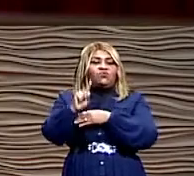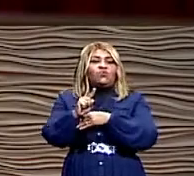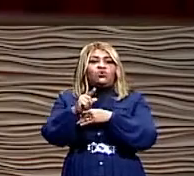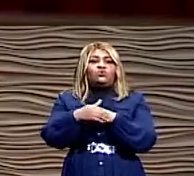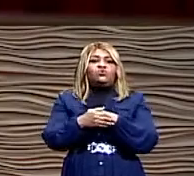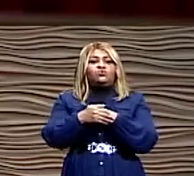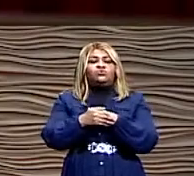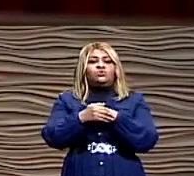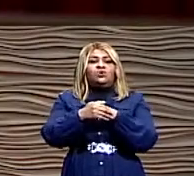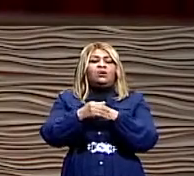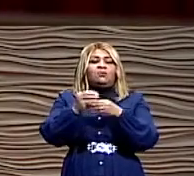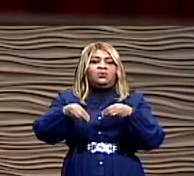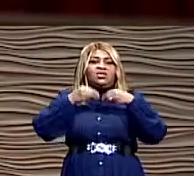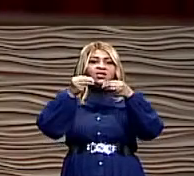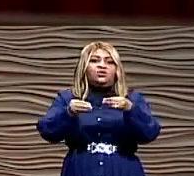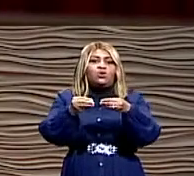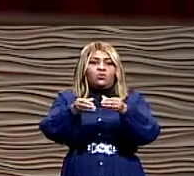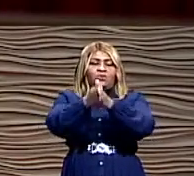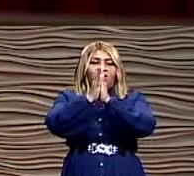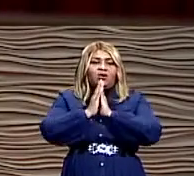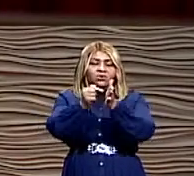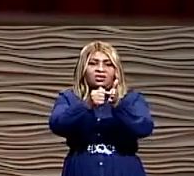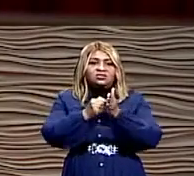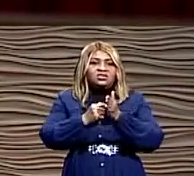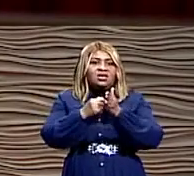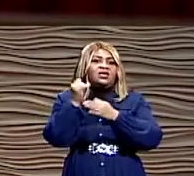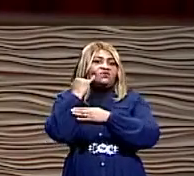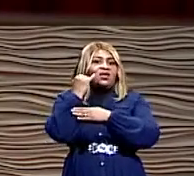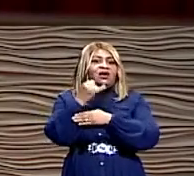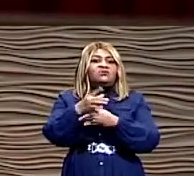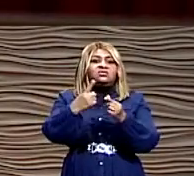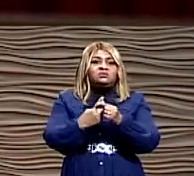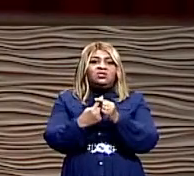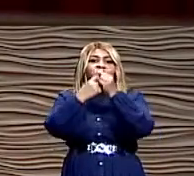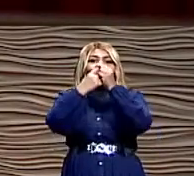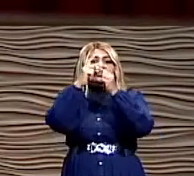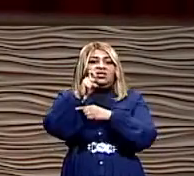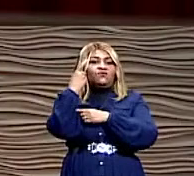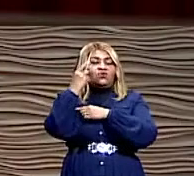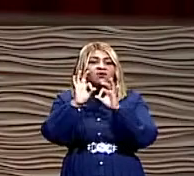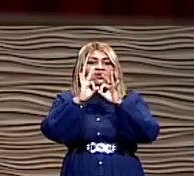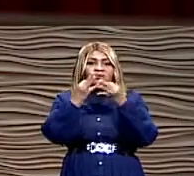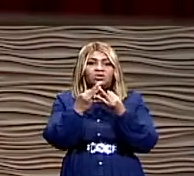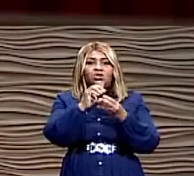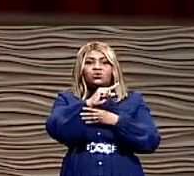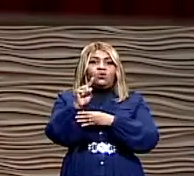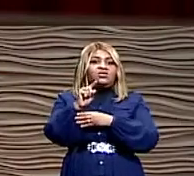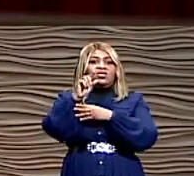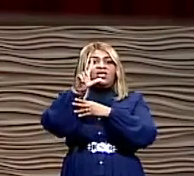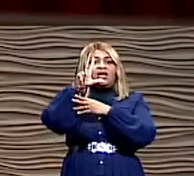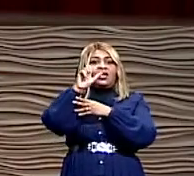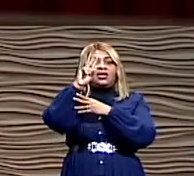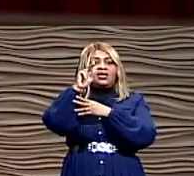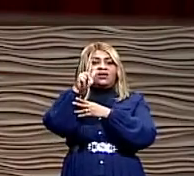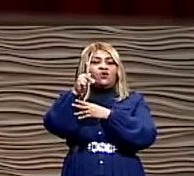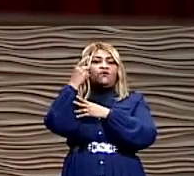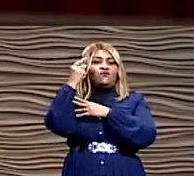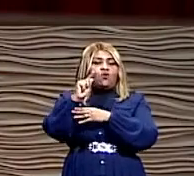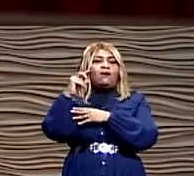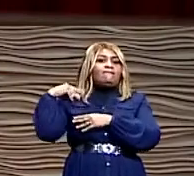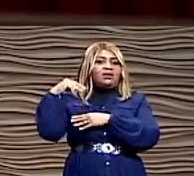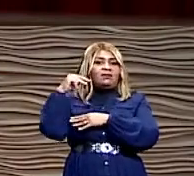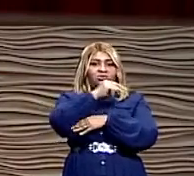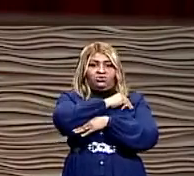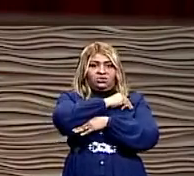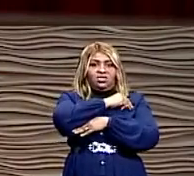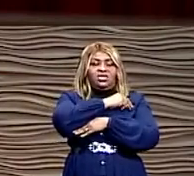And if you have a special need for your family, you will also be able to go to the link on our Church Without website for members and click on